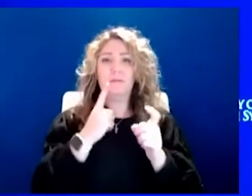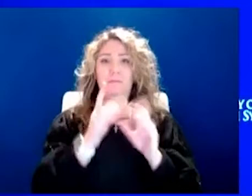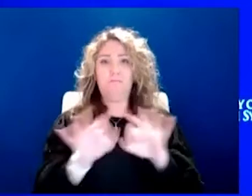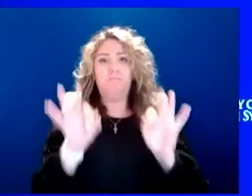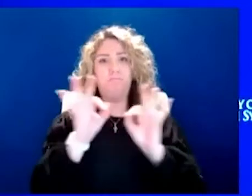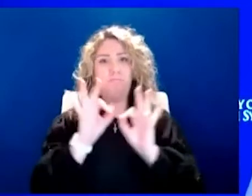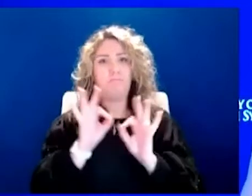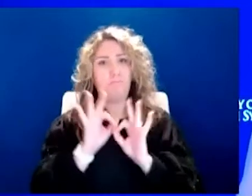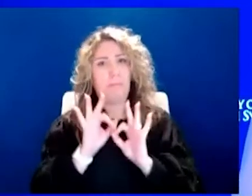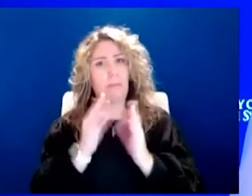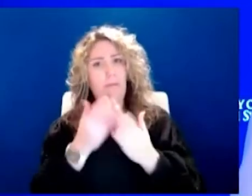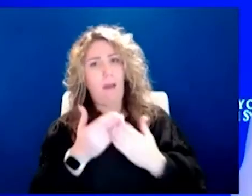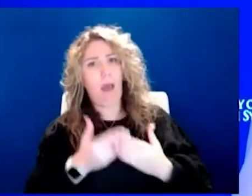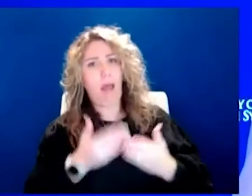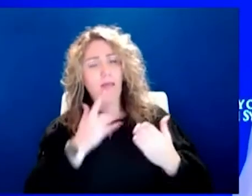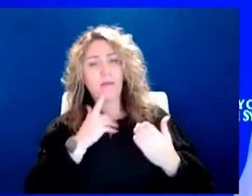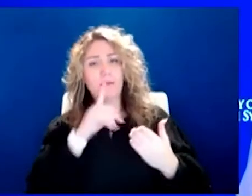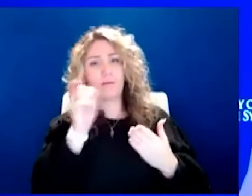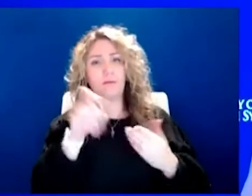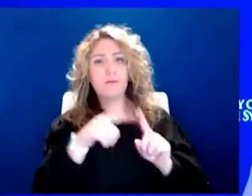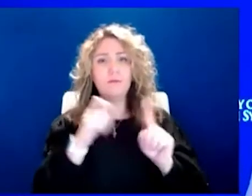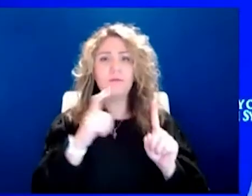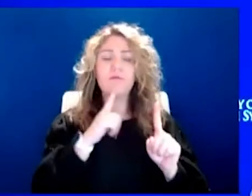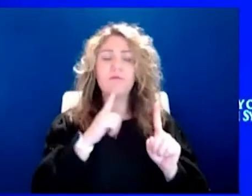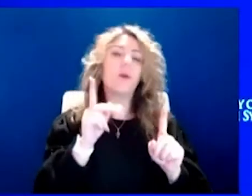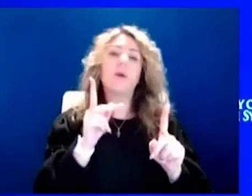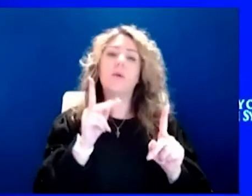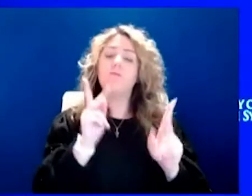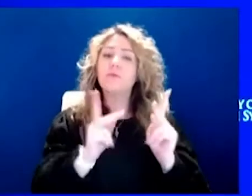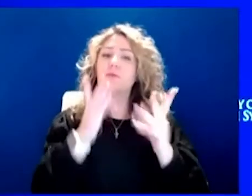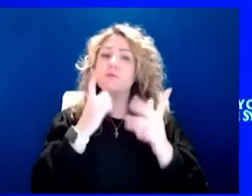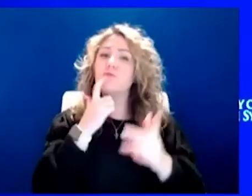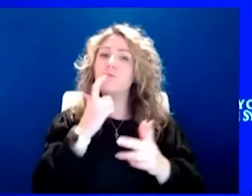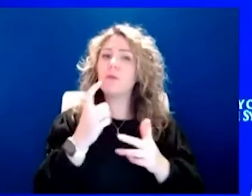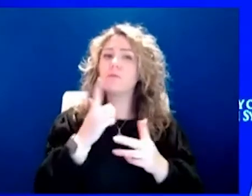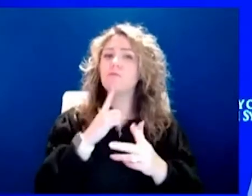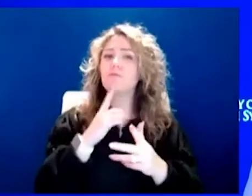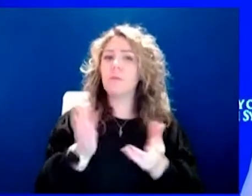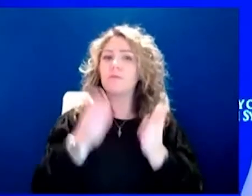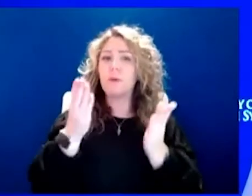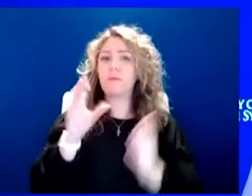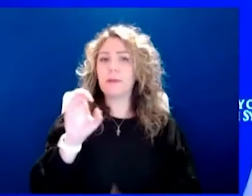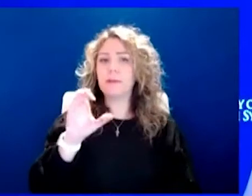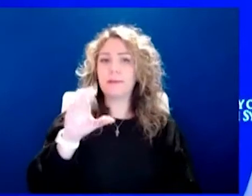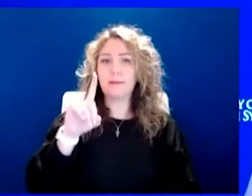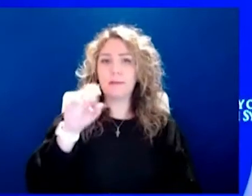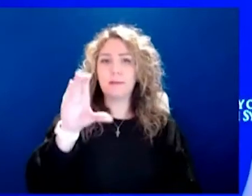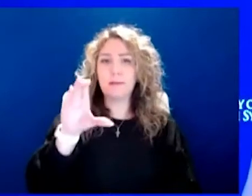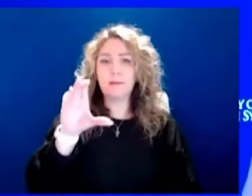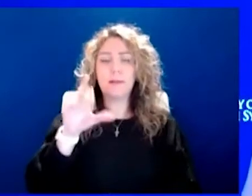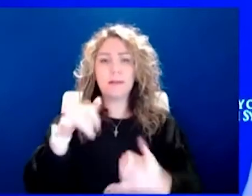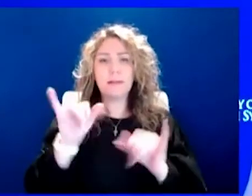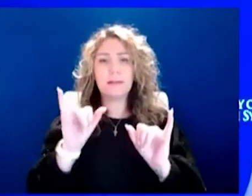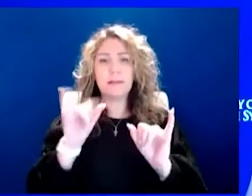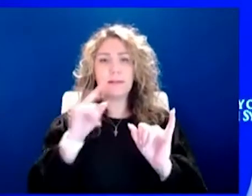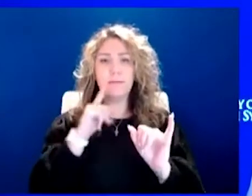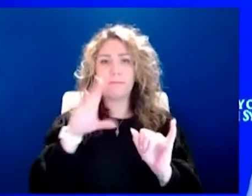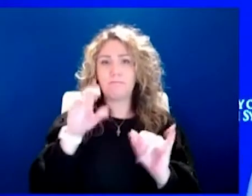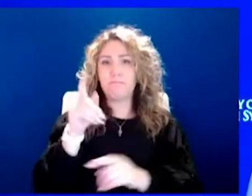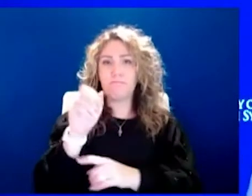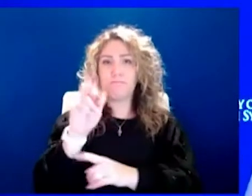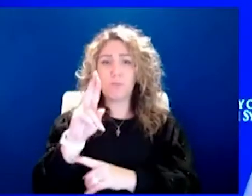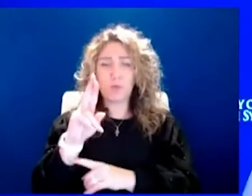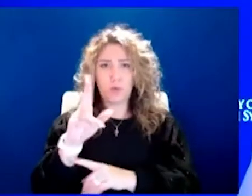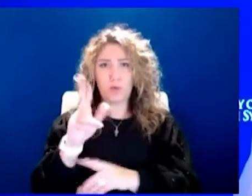the viewer. Certainly the recommendation from the CDC is still to get a booster even after you have